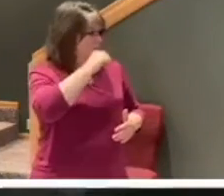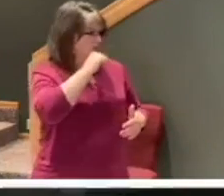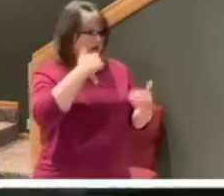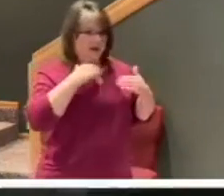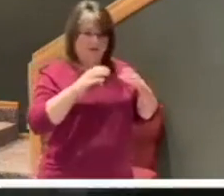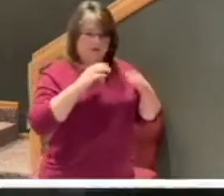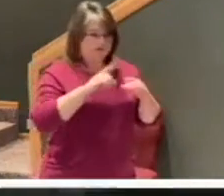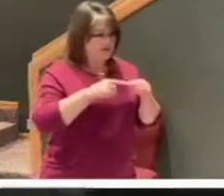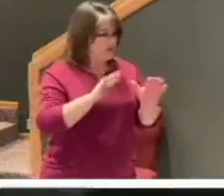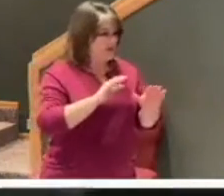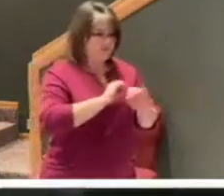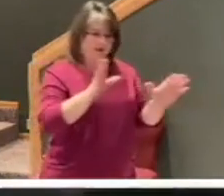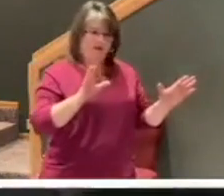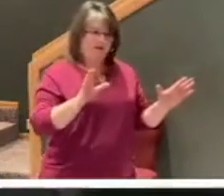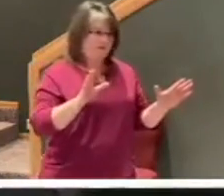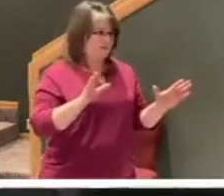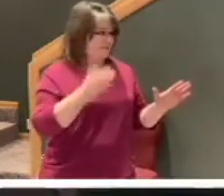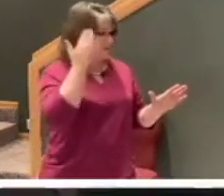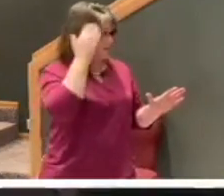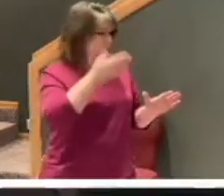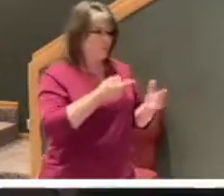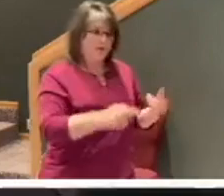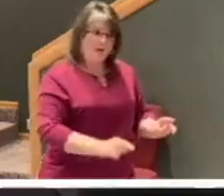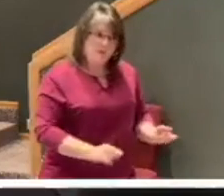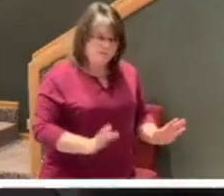nothing. Didn't see it coming.